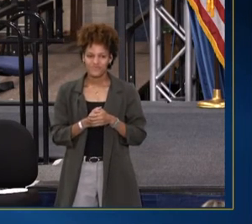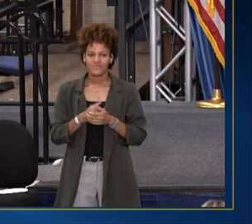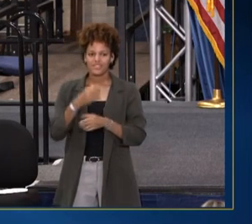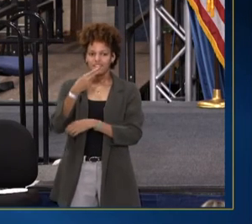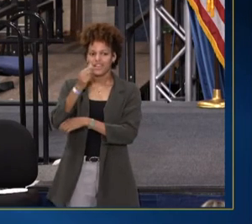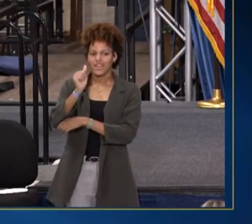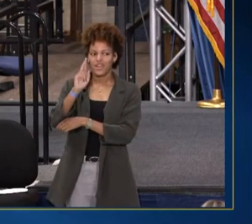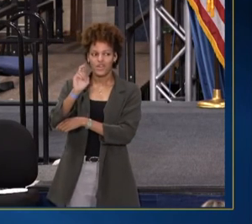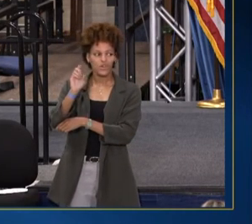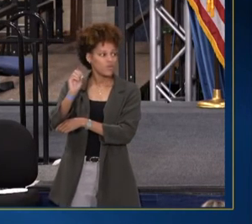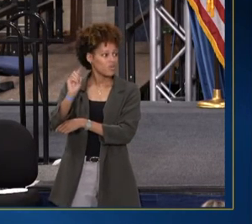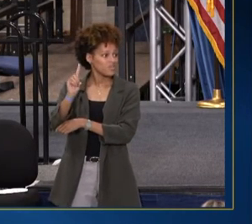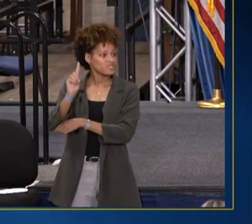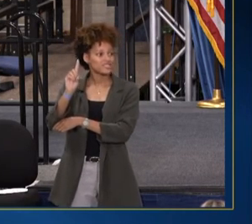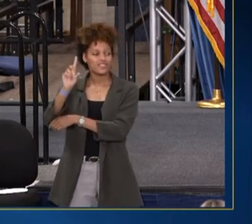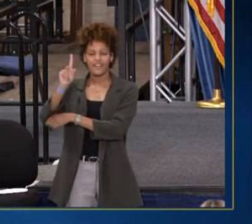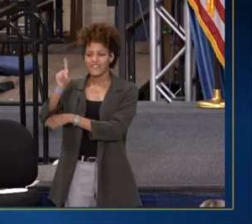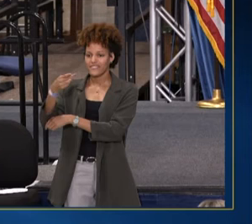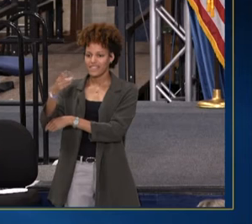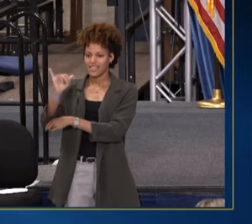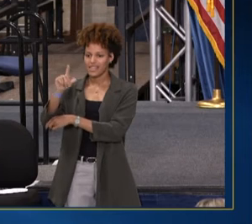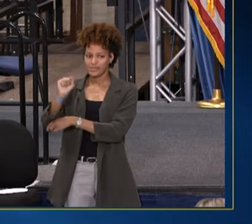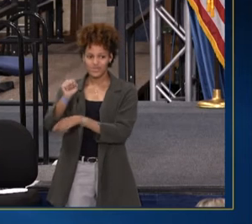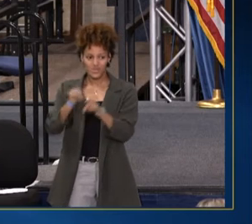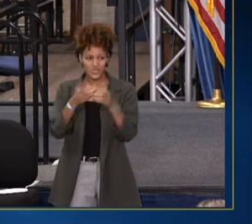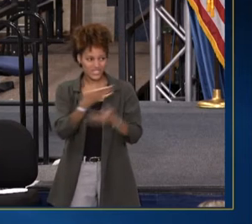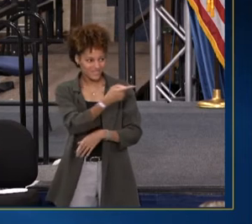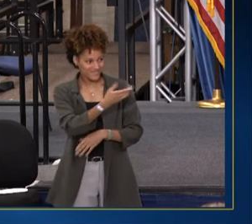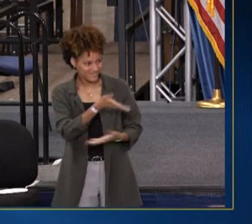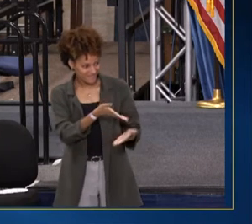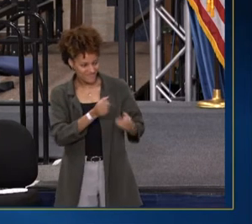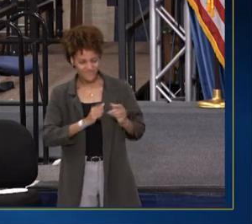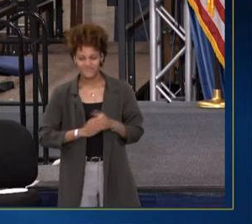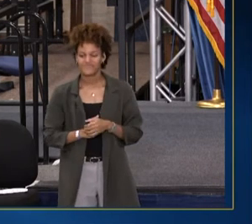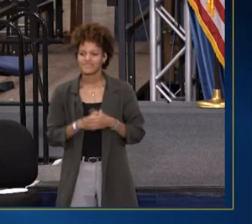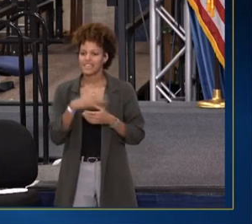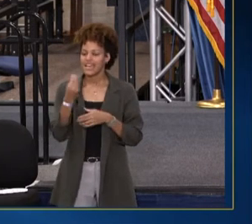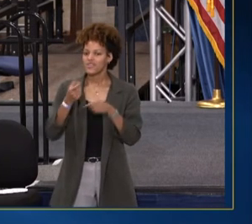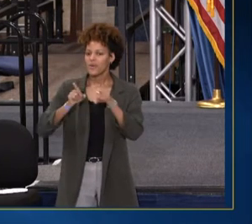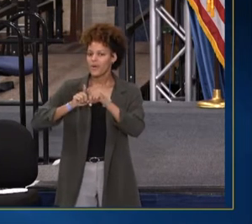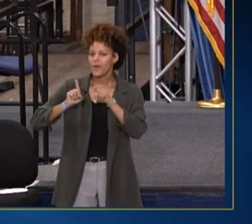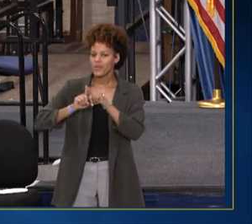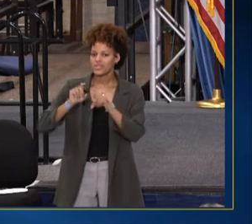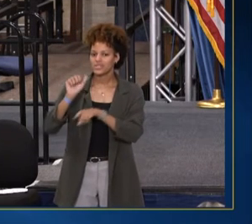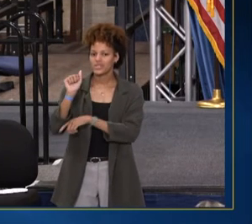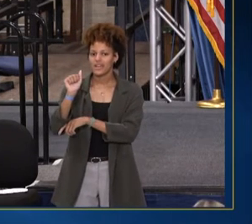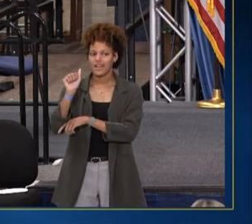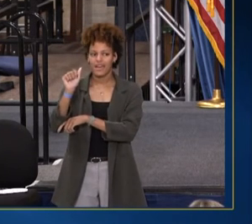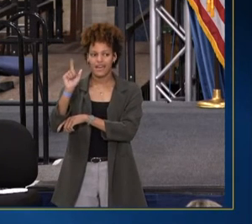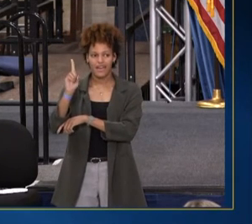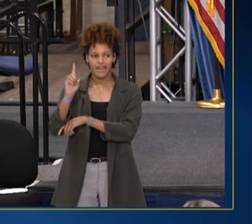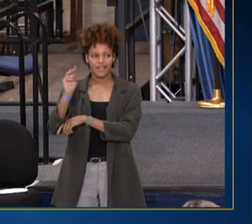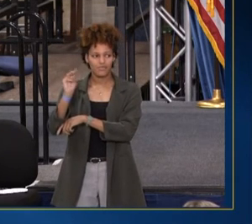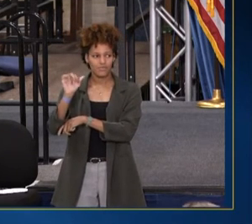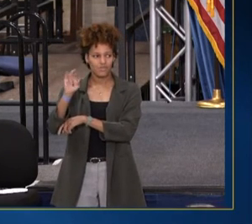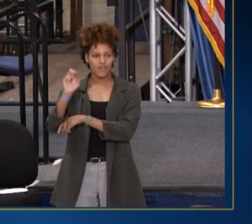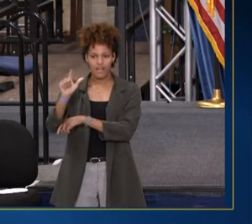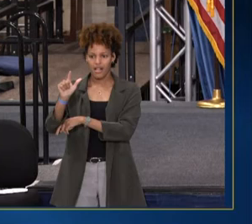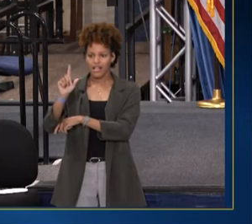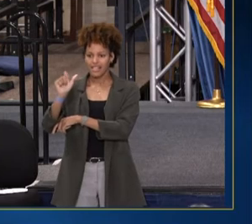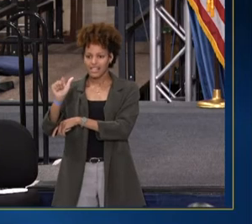Harold Phillips is here as well. There you go. And also Admiral Levine, one of my